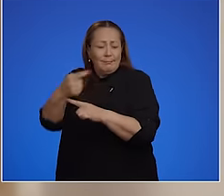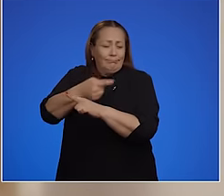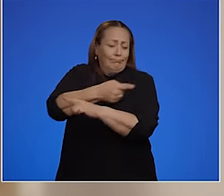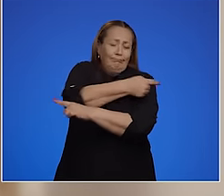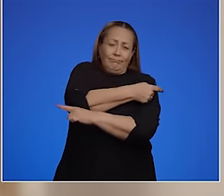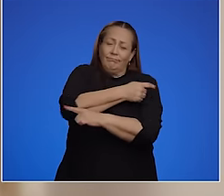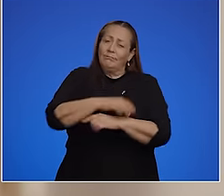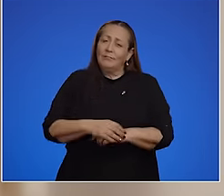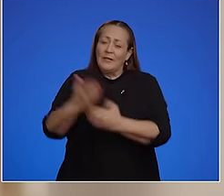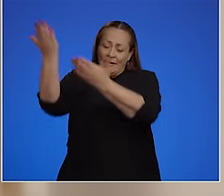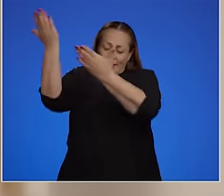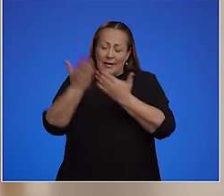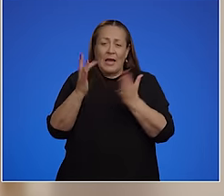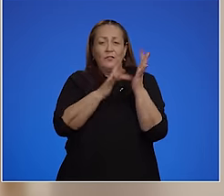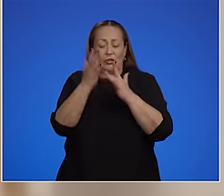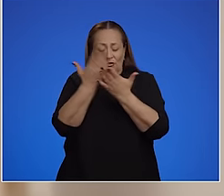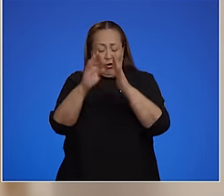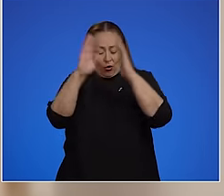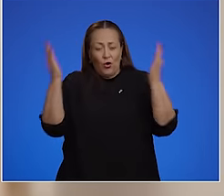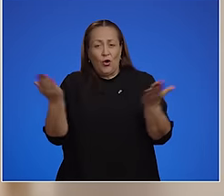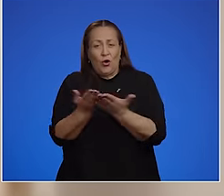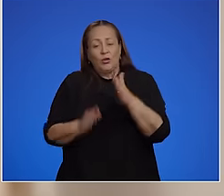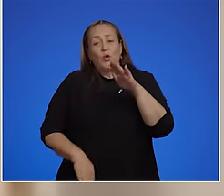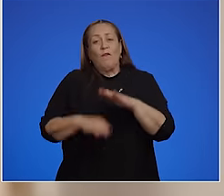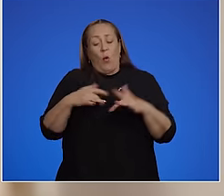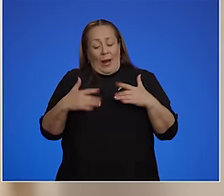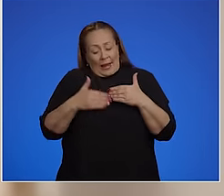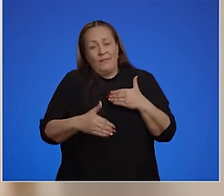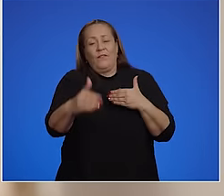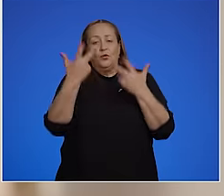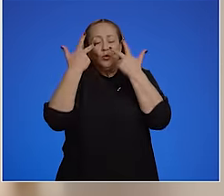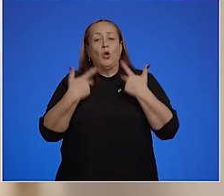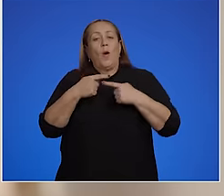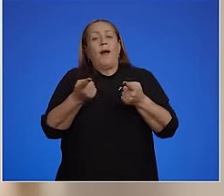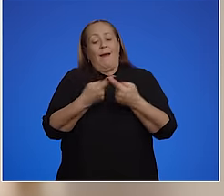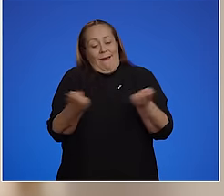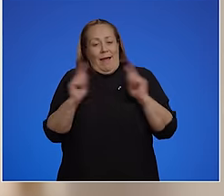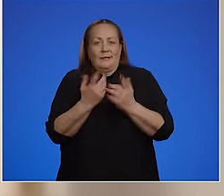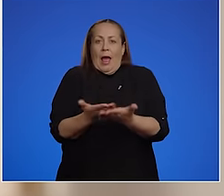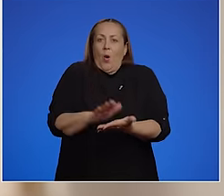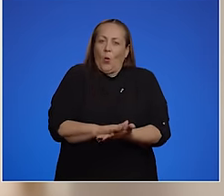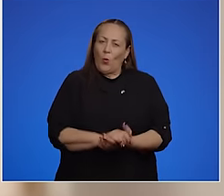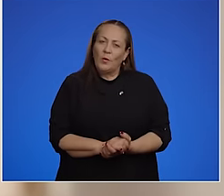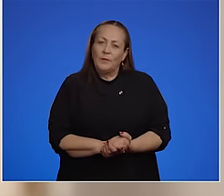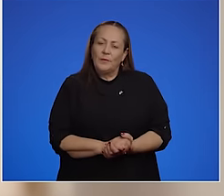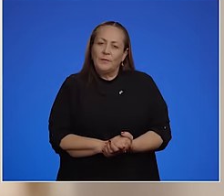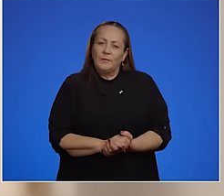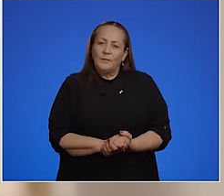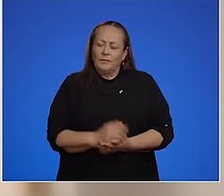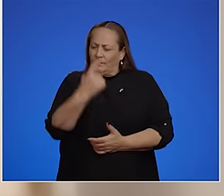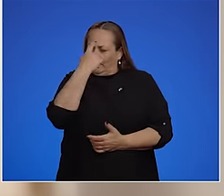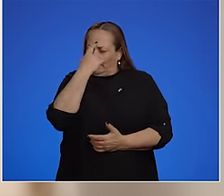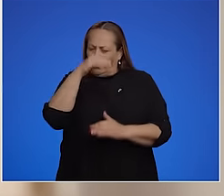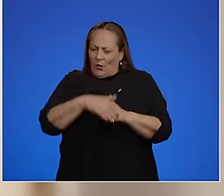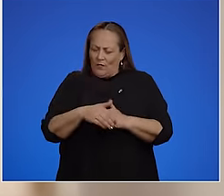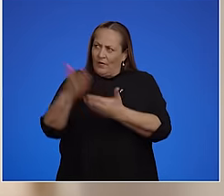human flesh and was the only way to live that fully, the only one to live it fully. Let us too, conscious of the cost that it